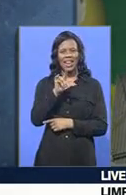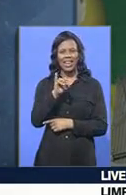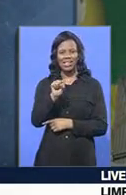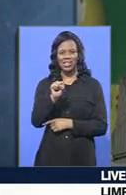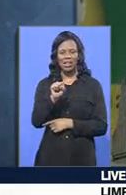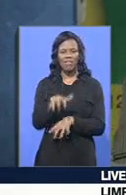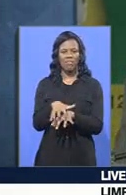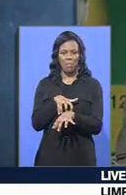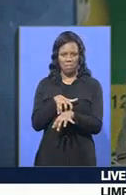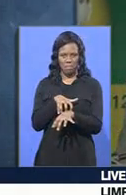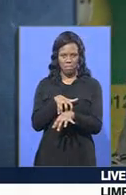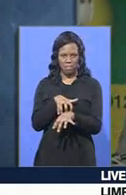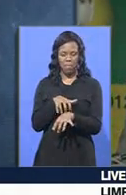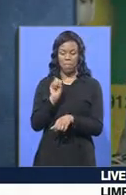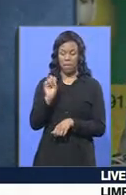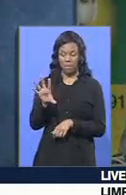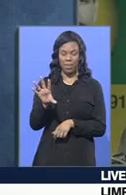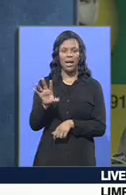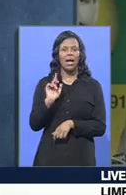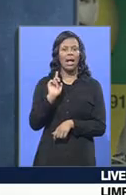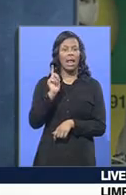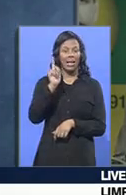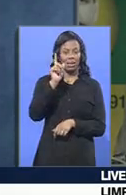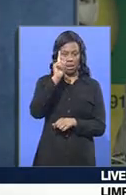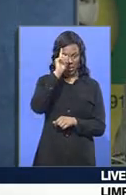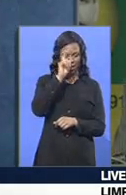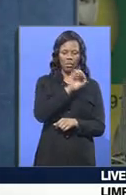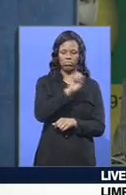Madiba later joined Rusty Bernstein,